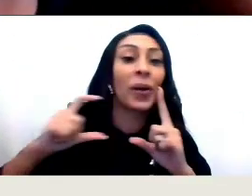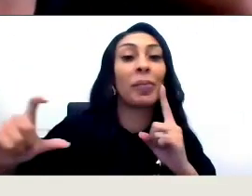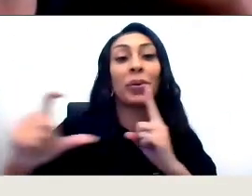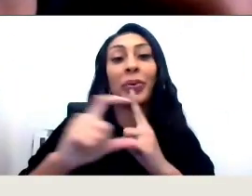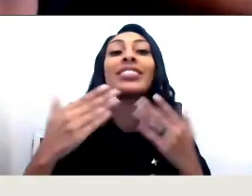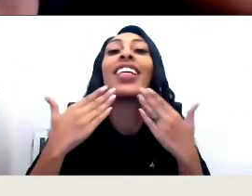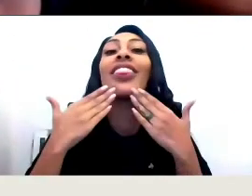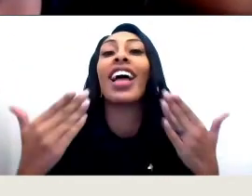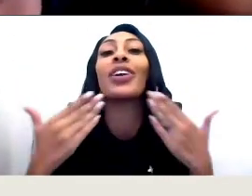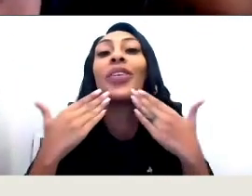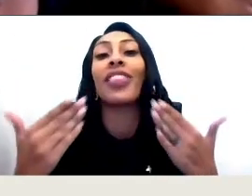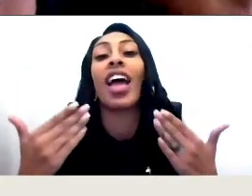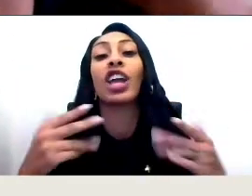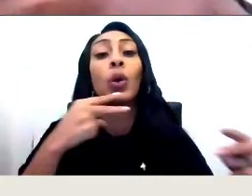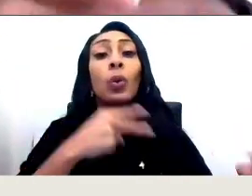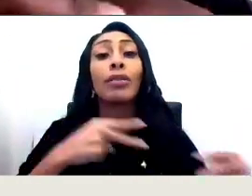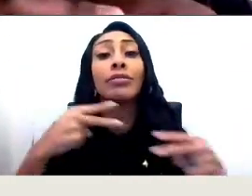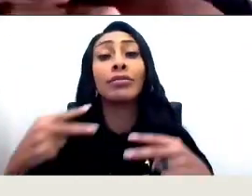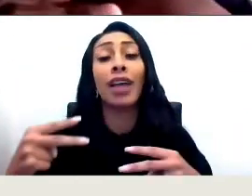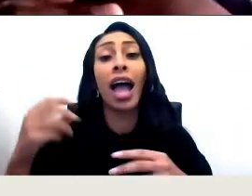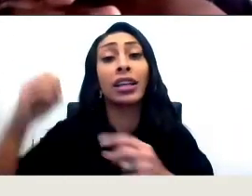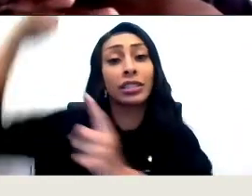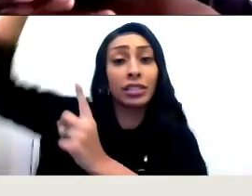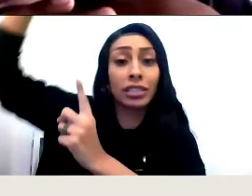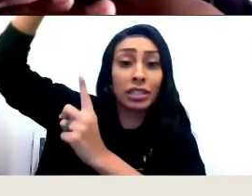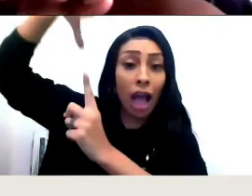So thank you very much. Thank you to Dance Umbrella